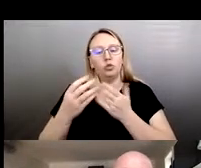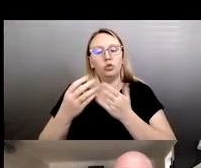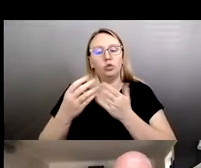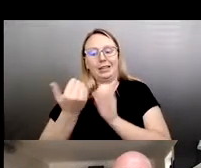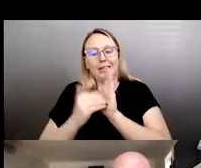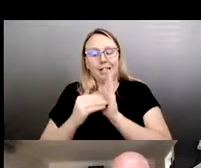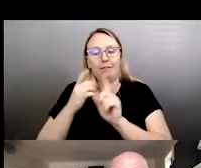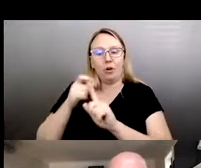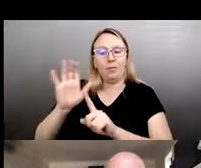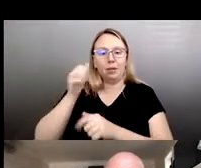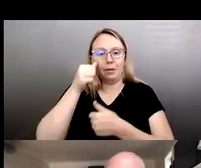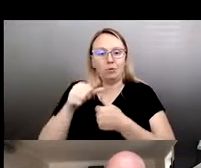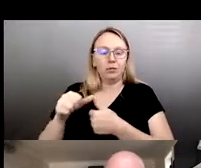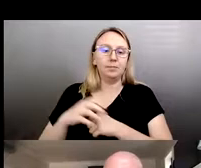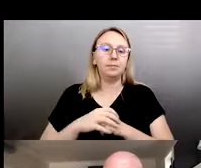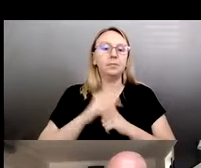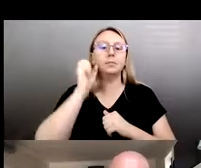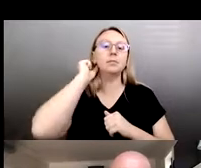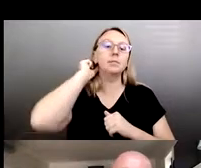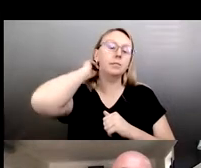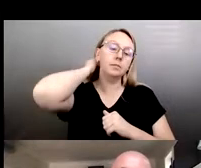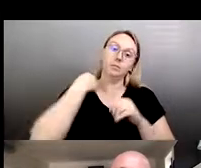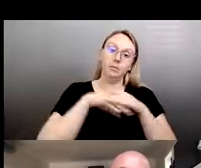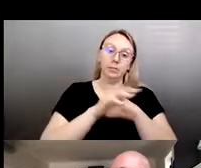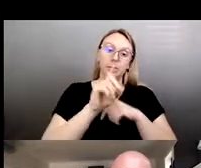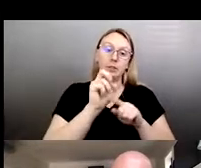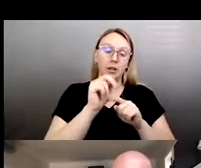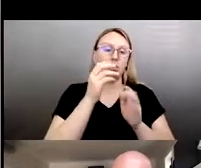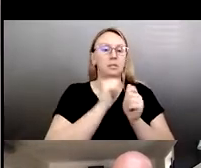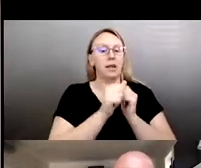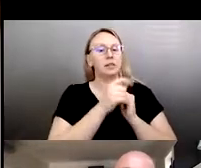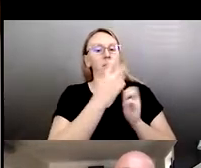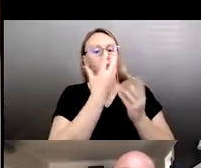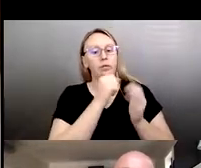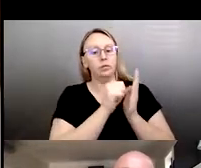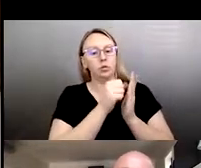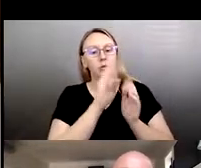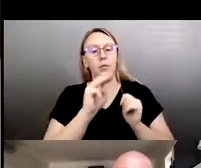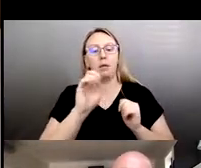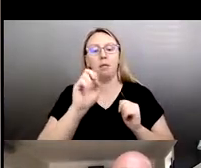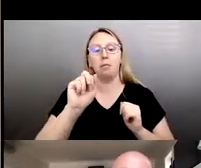And on the way to the den, we pass a really great sculpture by Margaret Wharton.